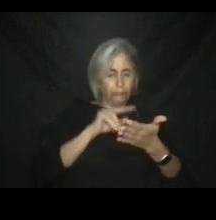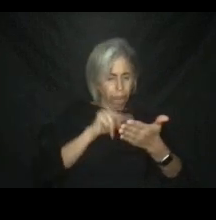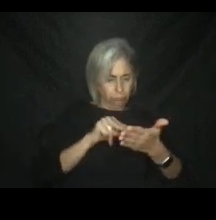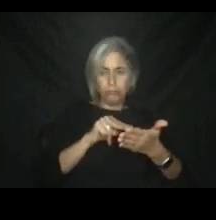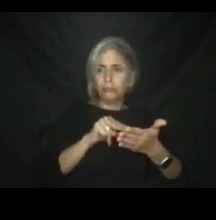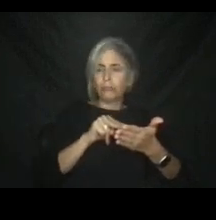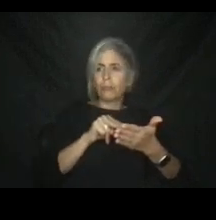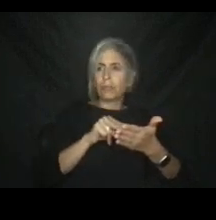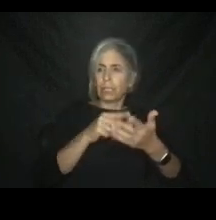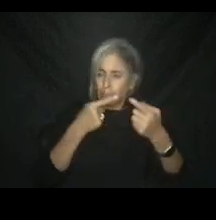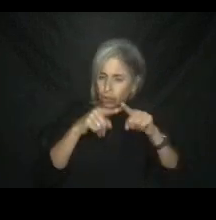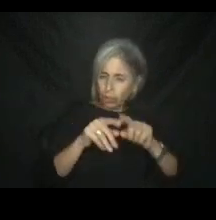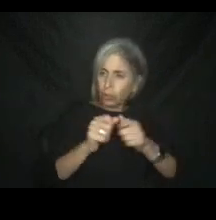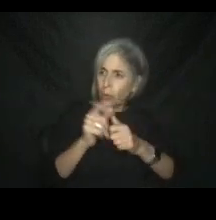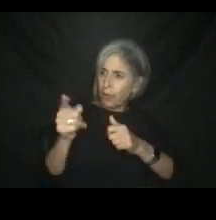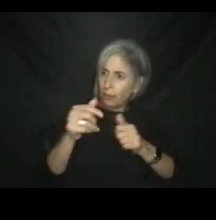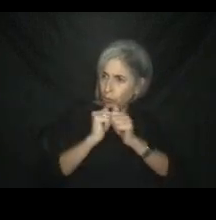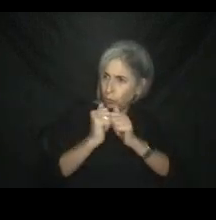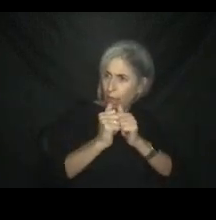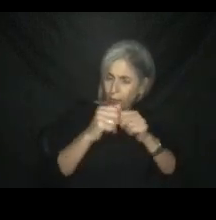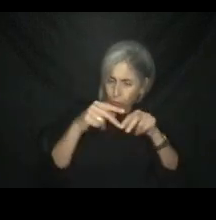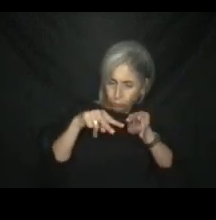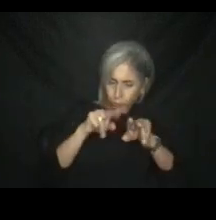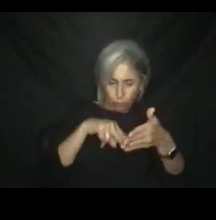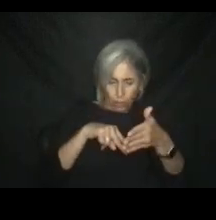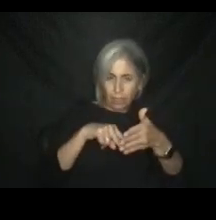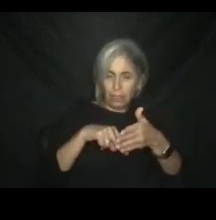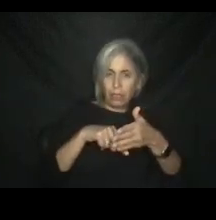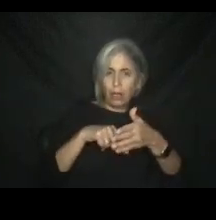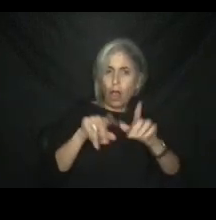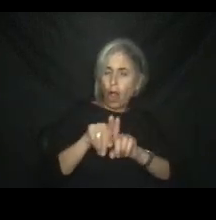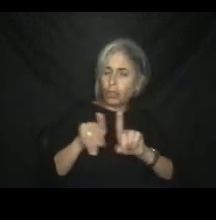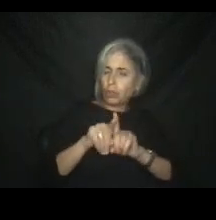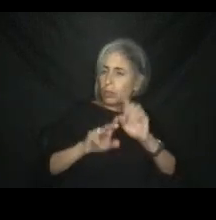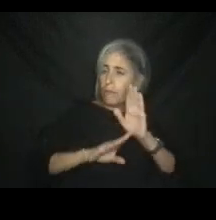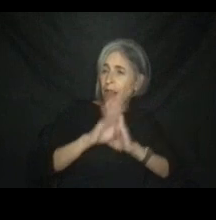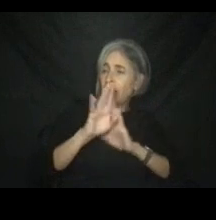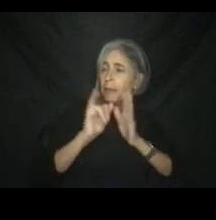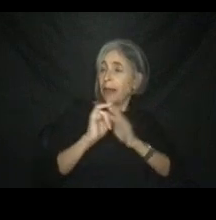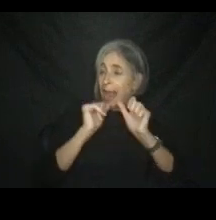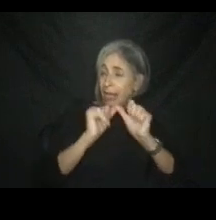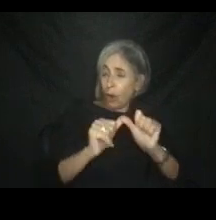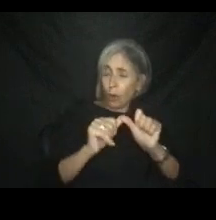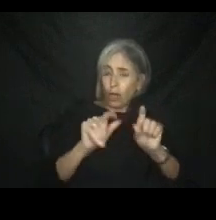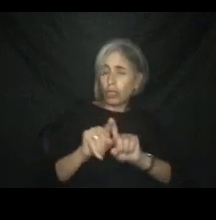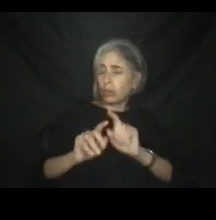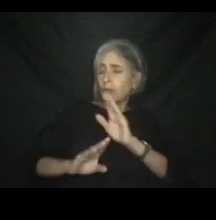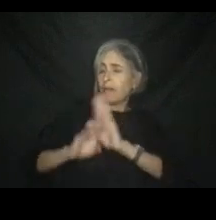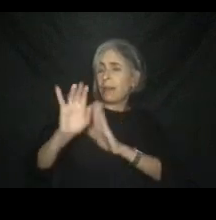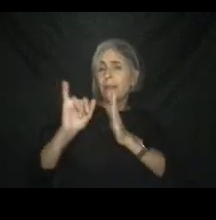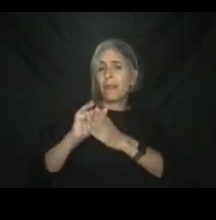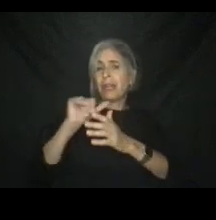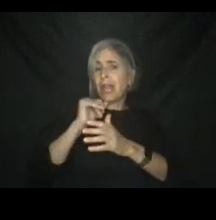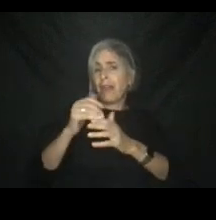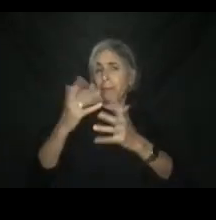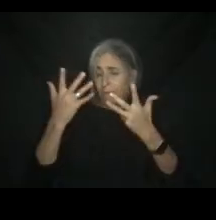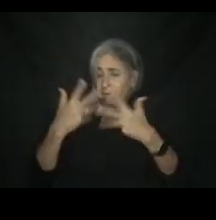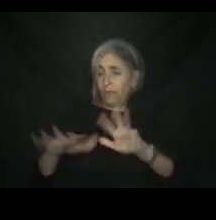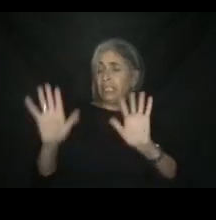in conjunction with them. It accounts for not only developments that are ongoing, but also developments that have been